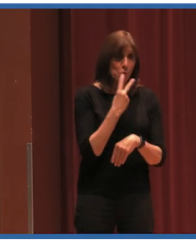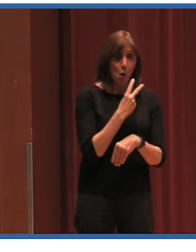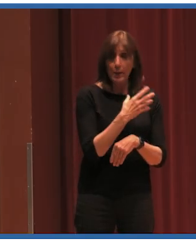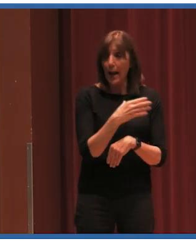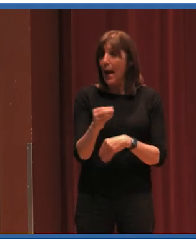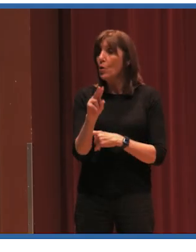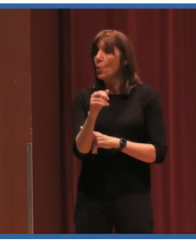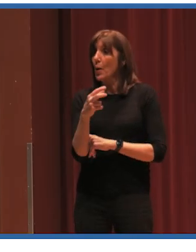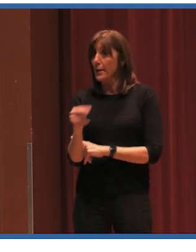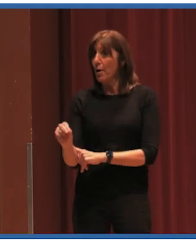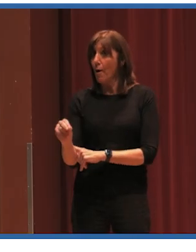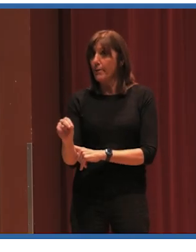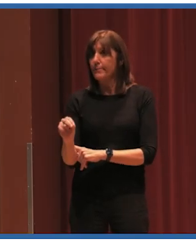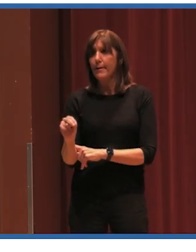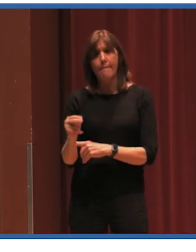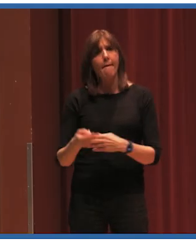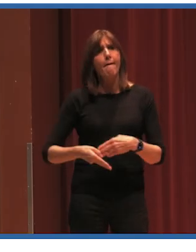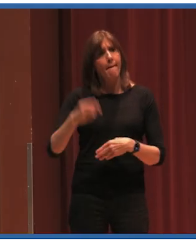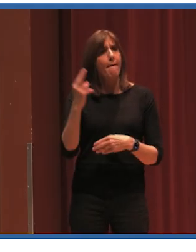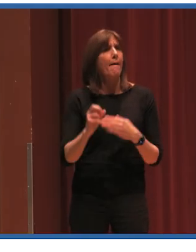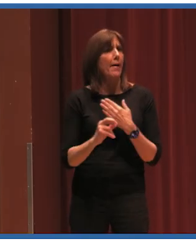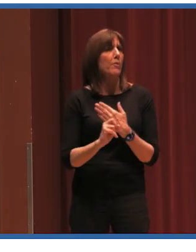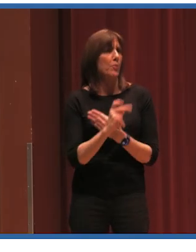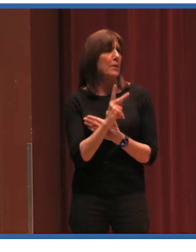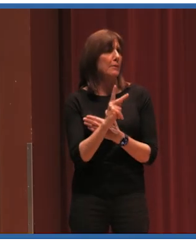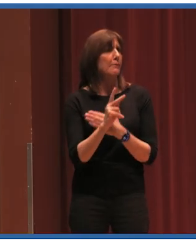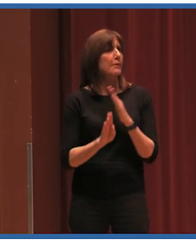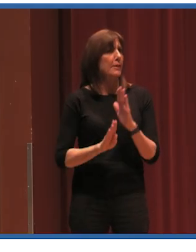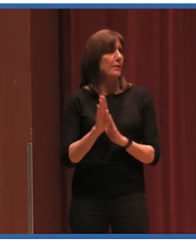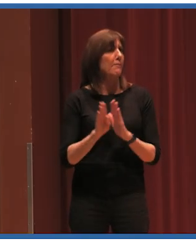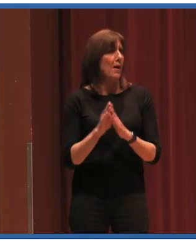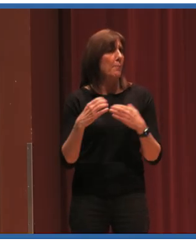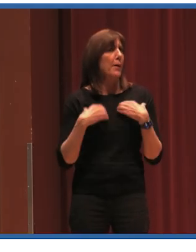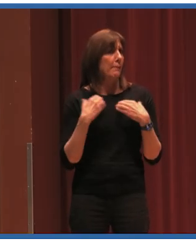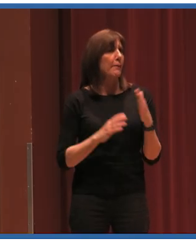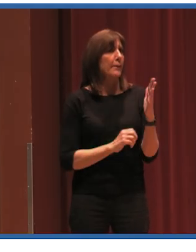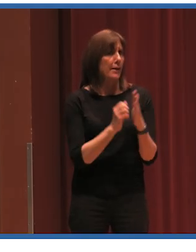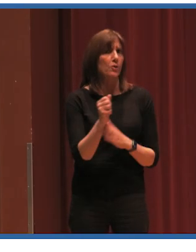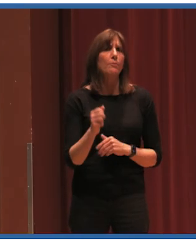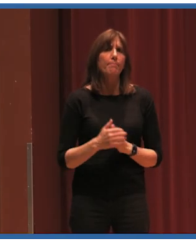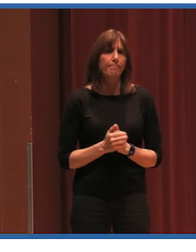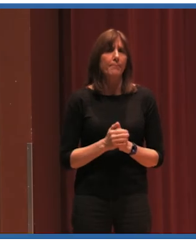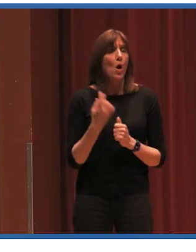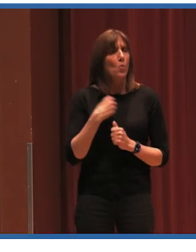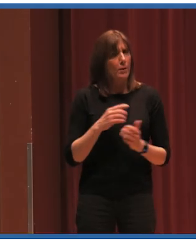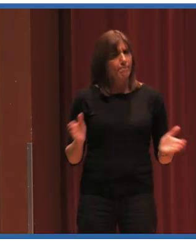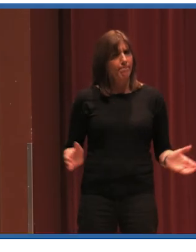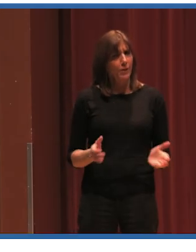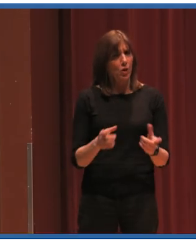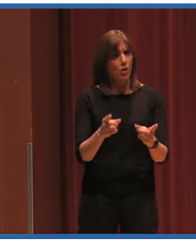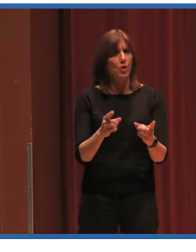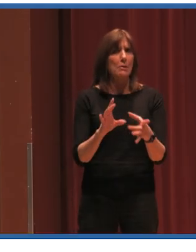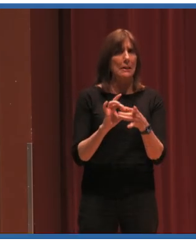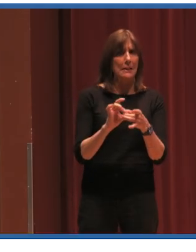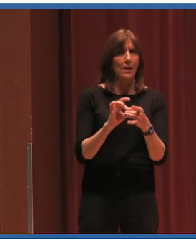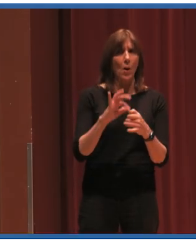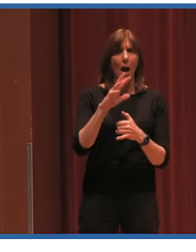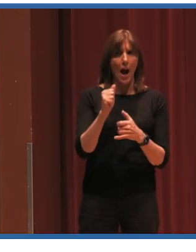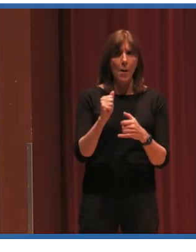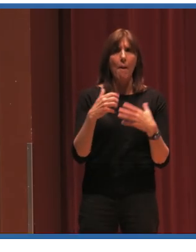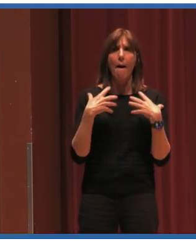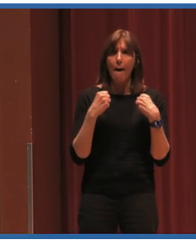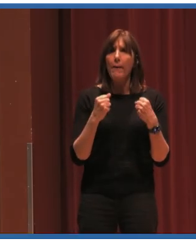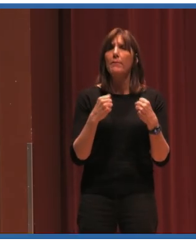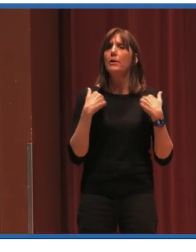smokers at particularly high risk of developing lung cancer. So we encourage folks to connect with Iowa Health and Human